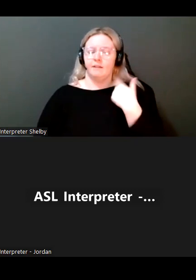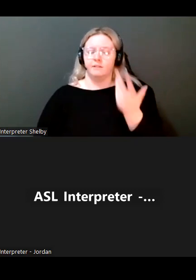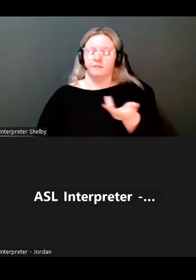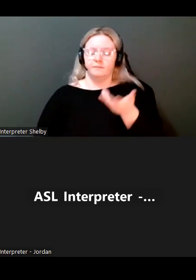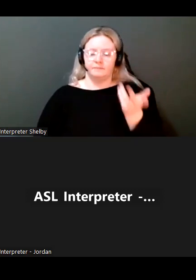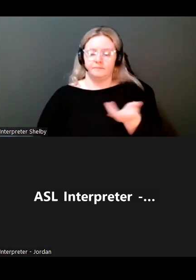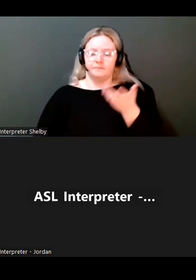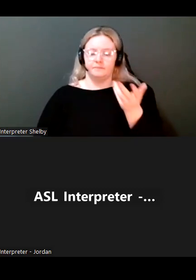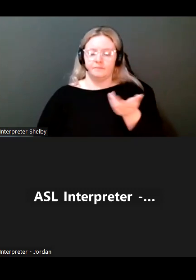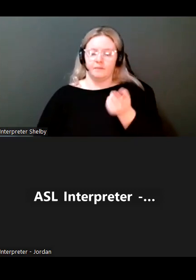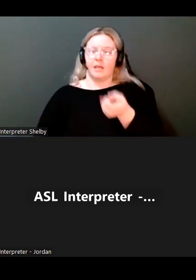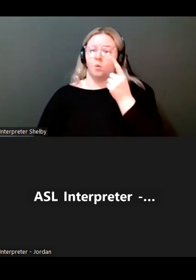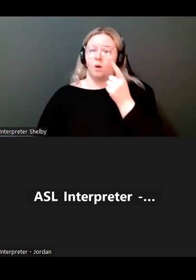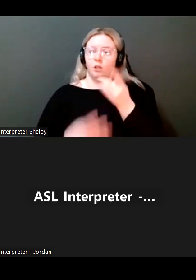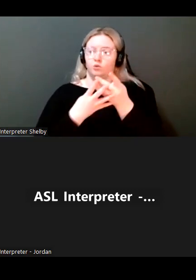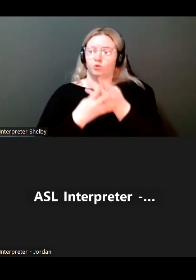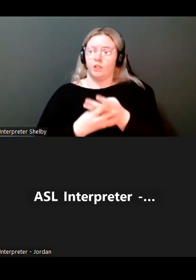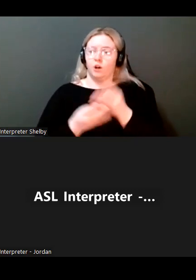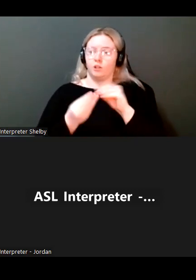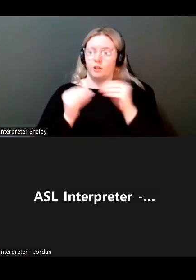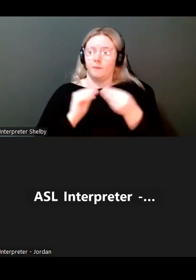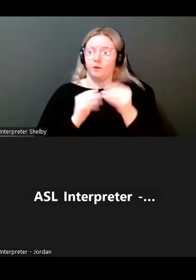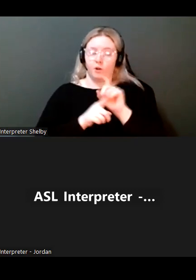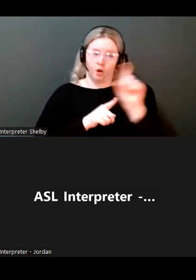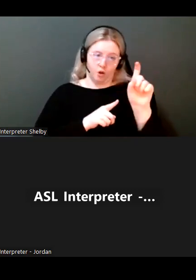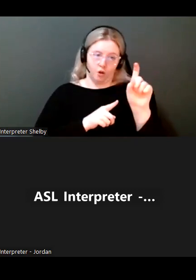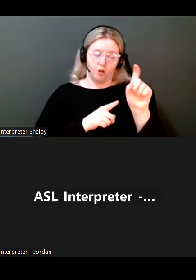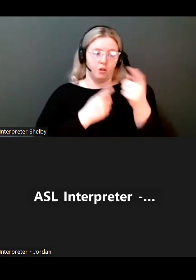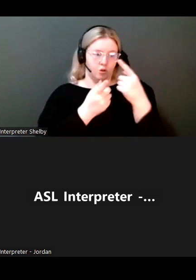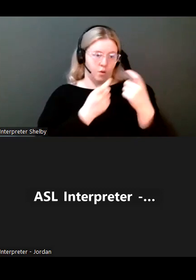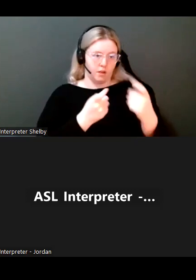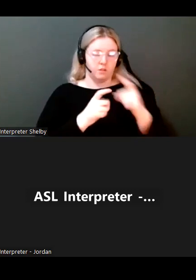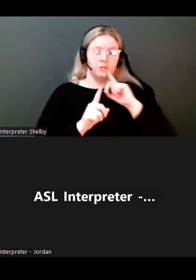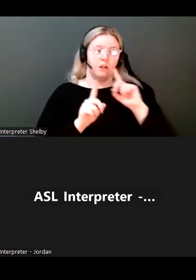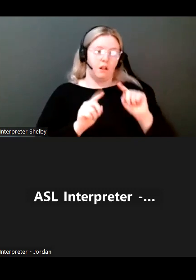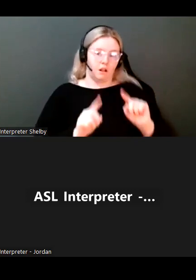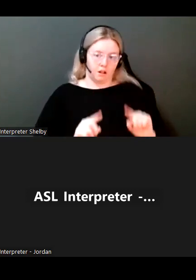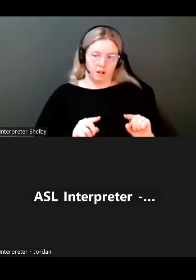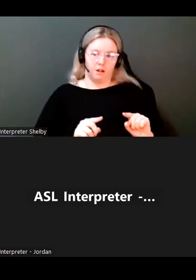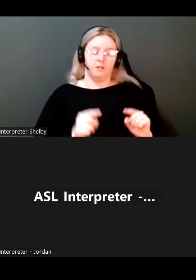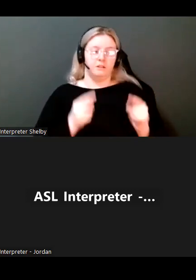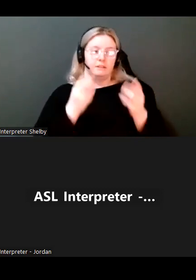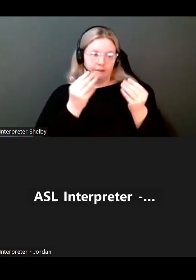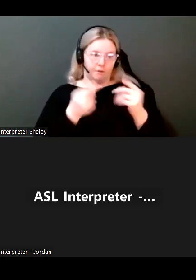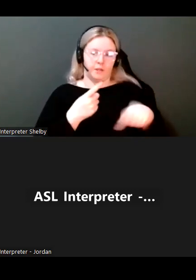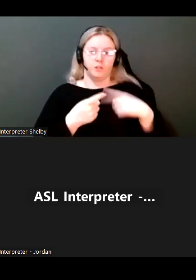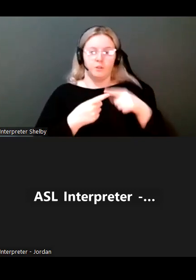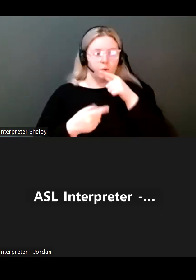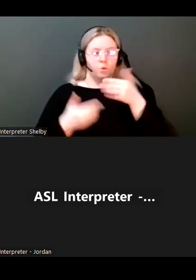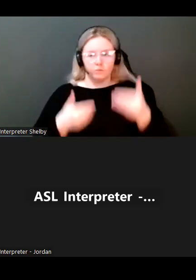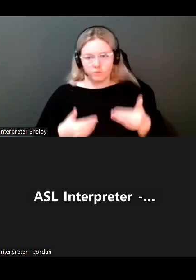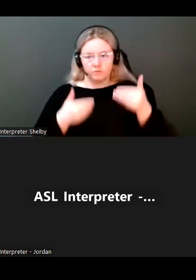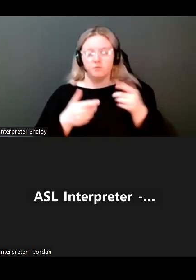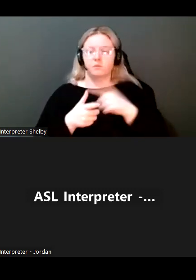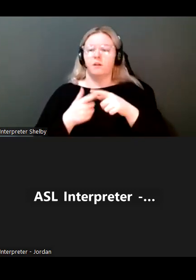a one triage number that people call, answer questions, give some information about themselves. And then they're